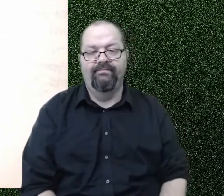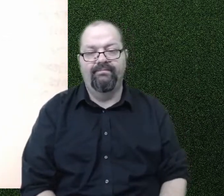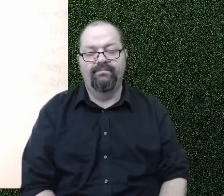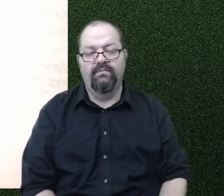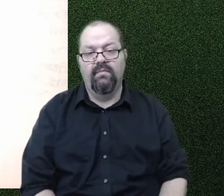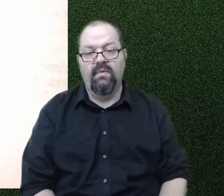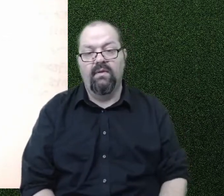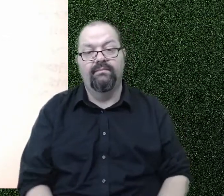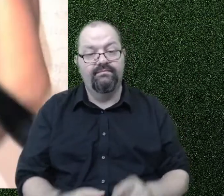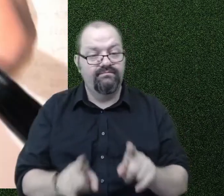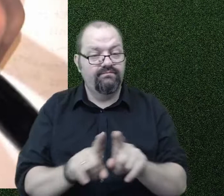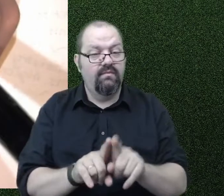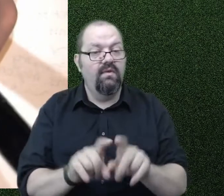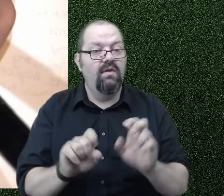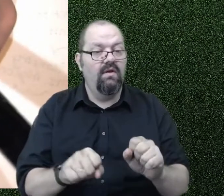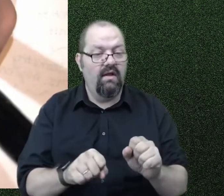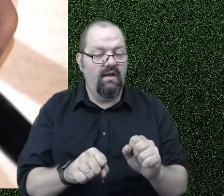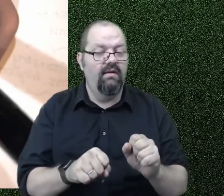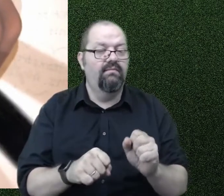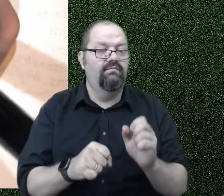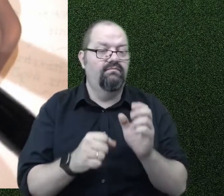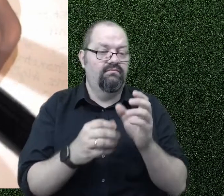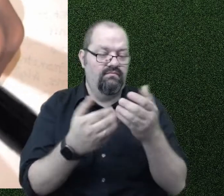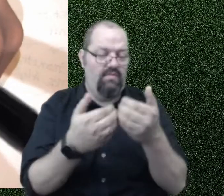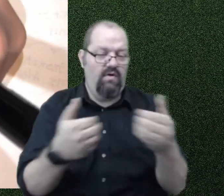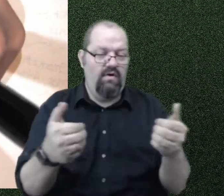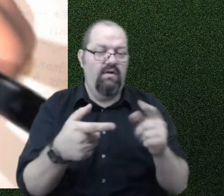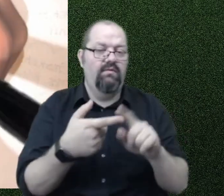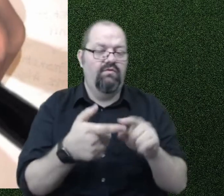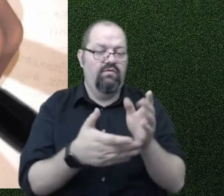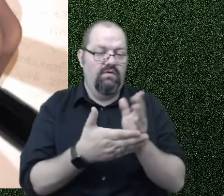This can also be broken up into components.